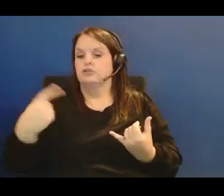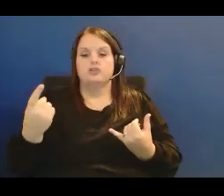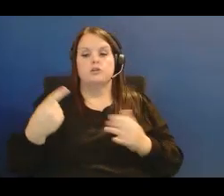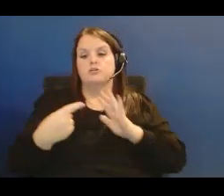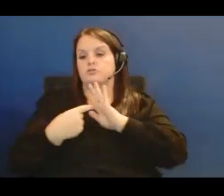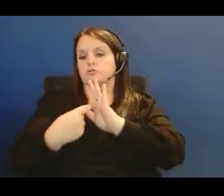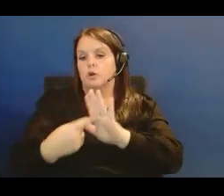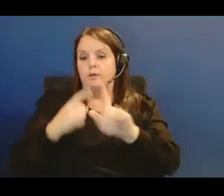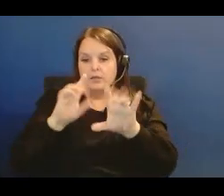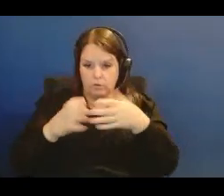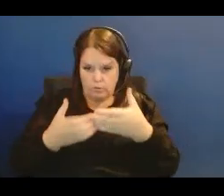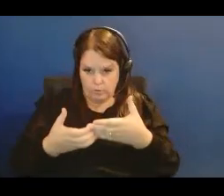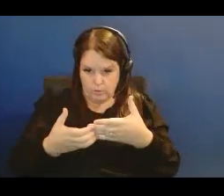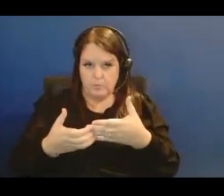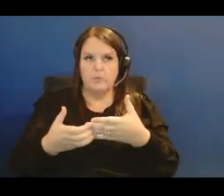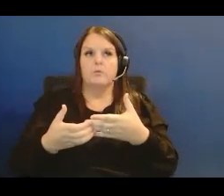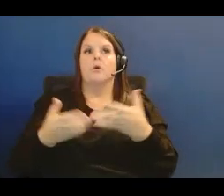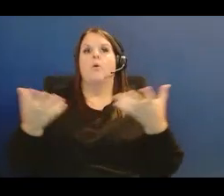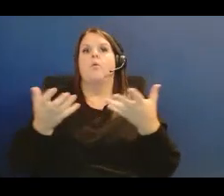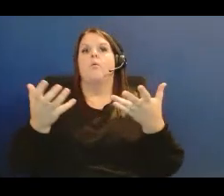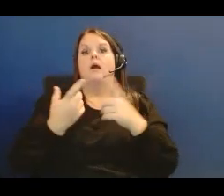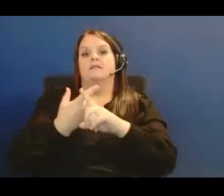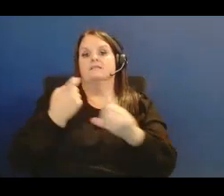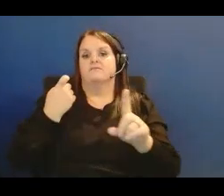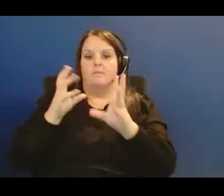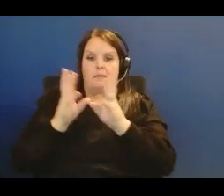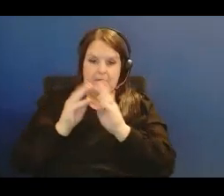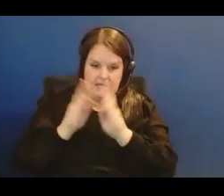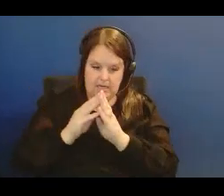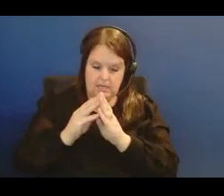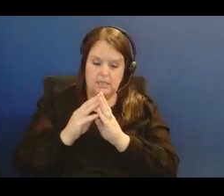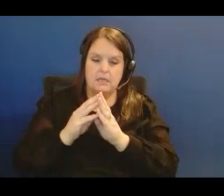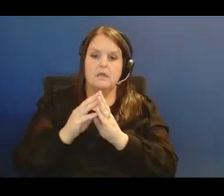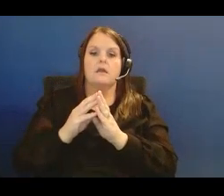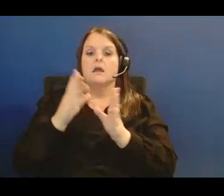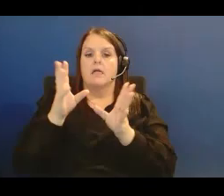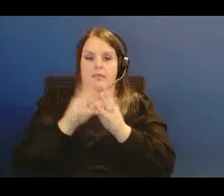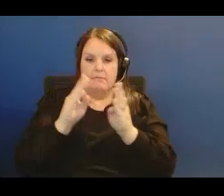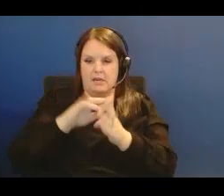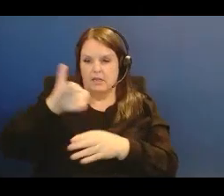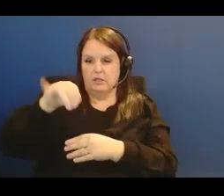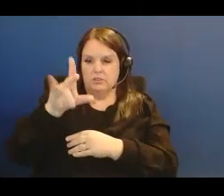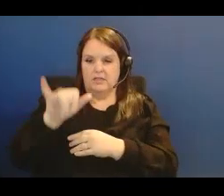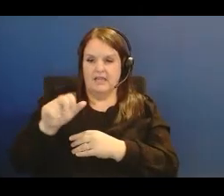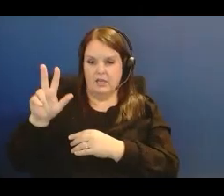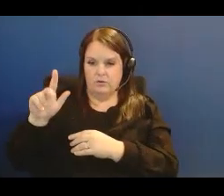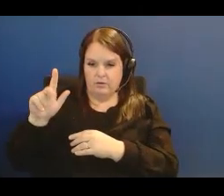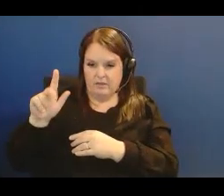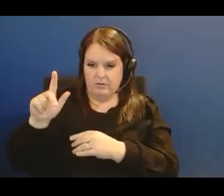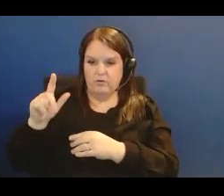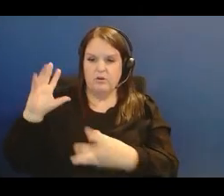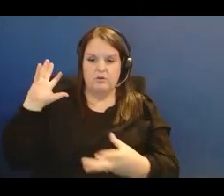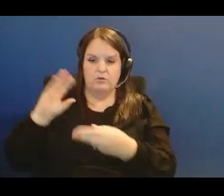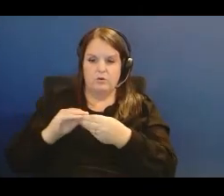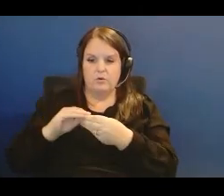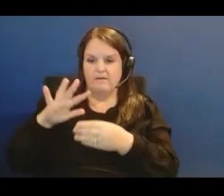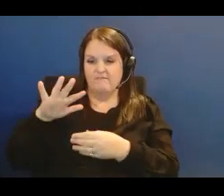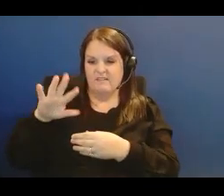to this group what came out of the meeting. That meeting was July 23rd. A total of